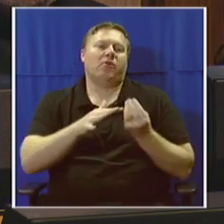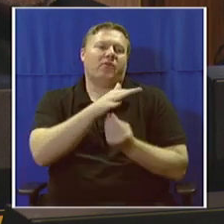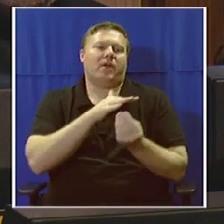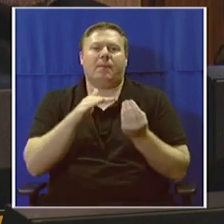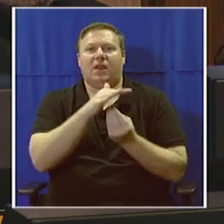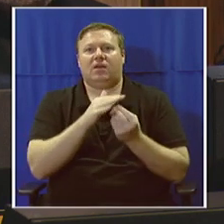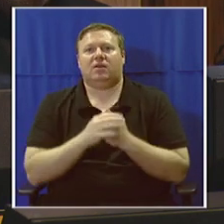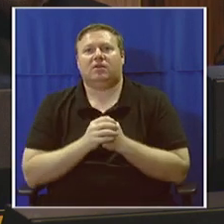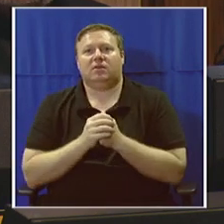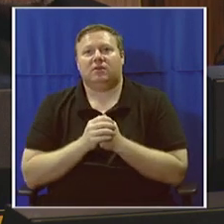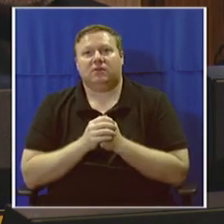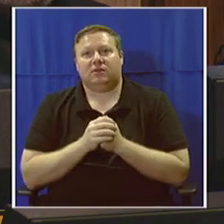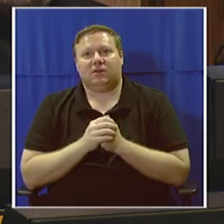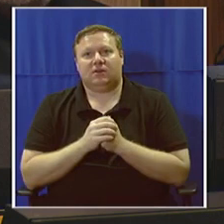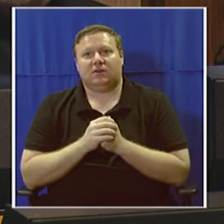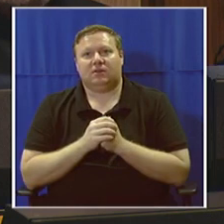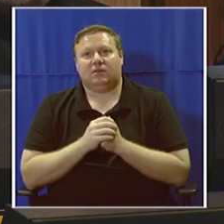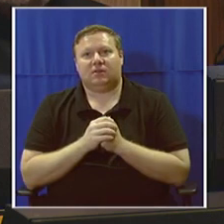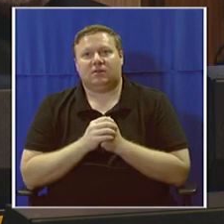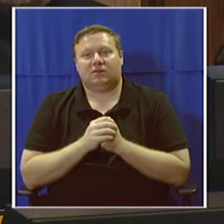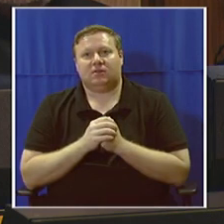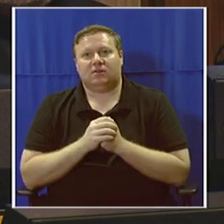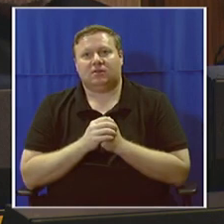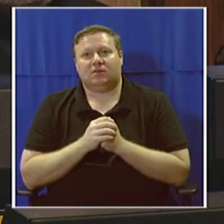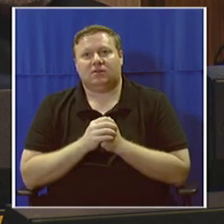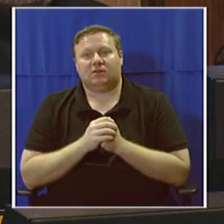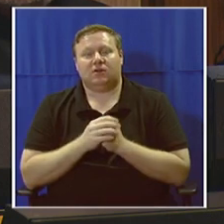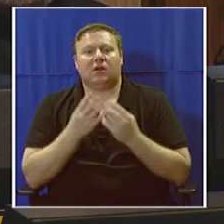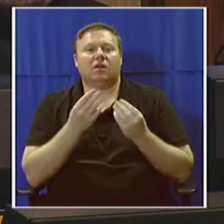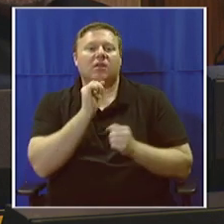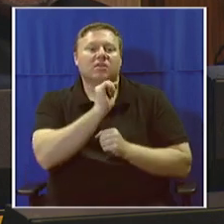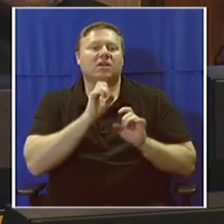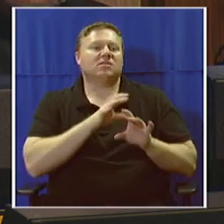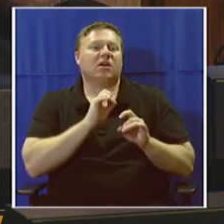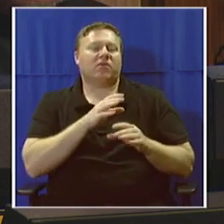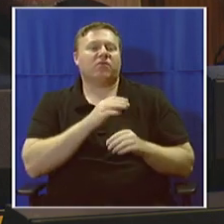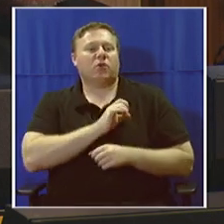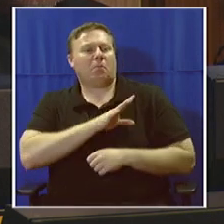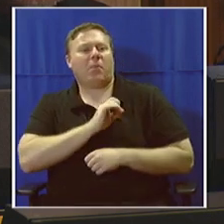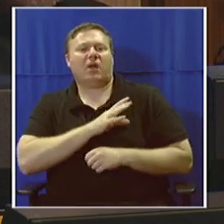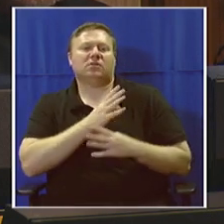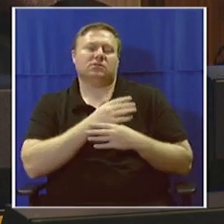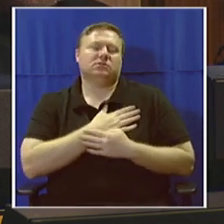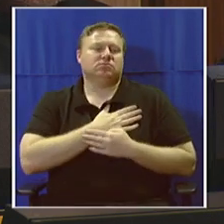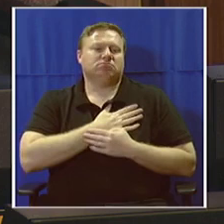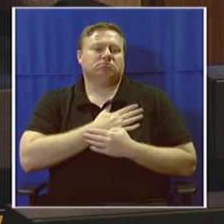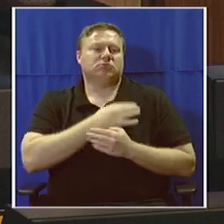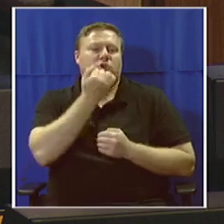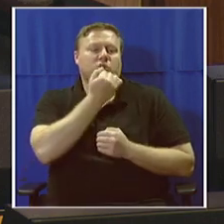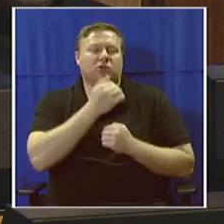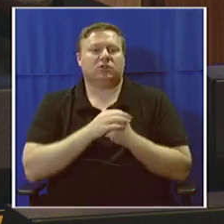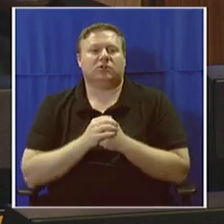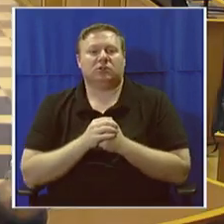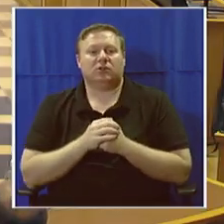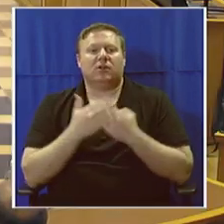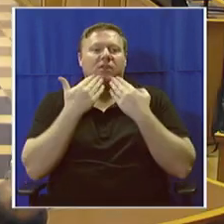and her family for the suffering and trauma they have endured. I thank you,